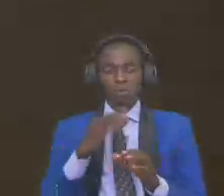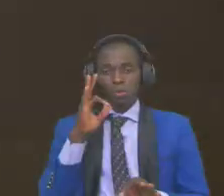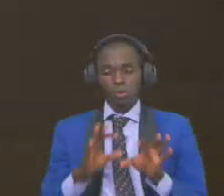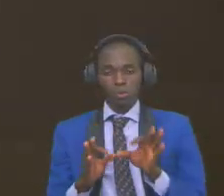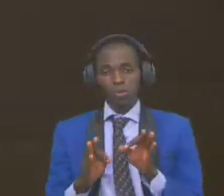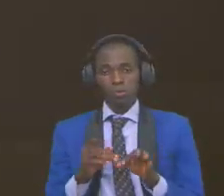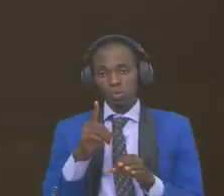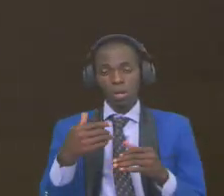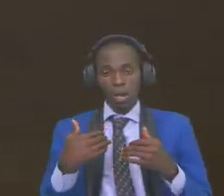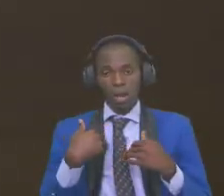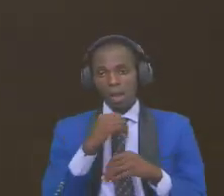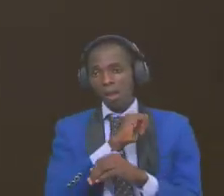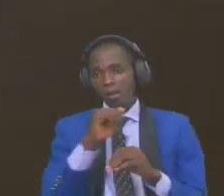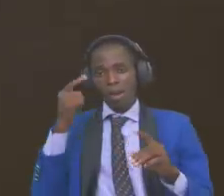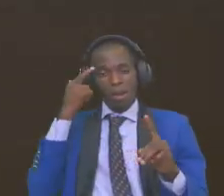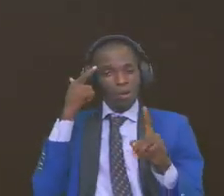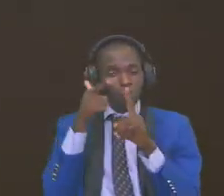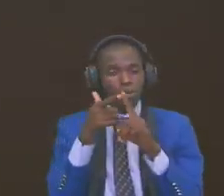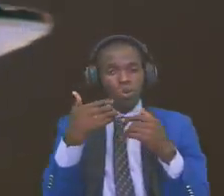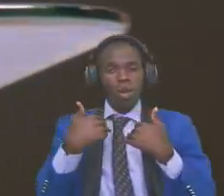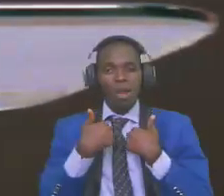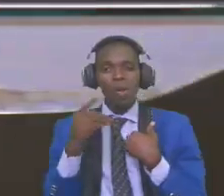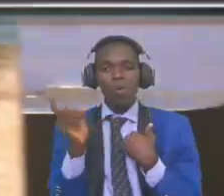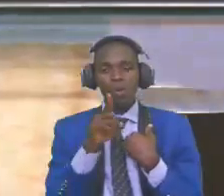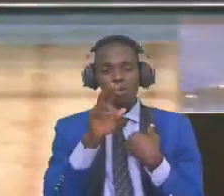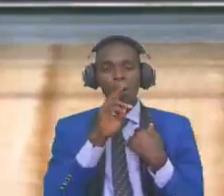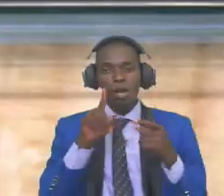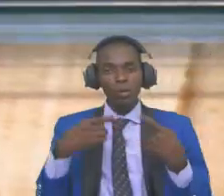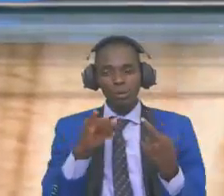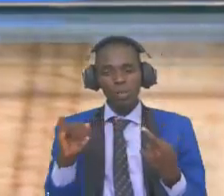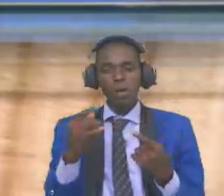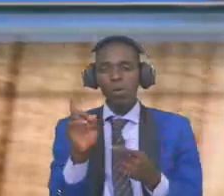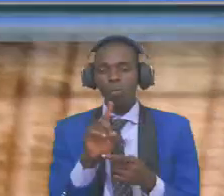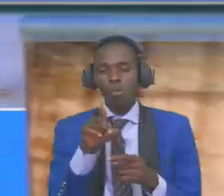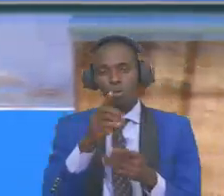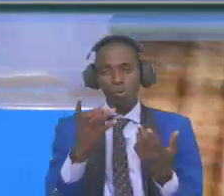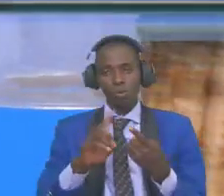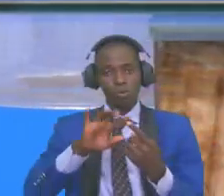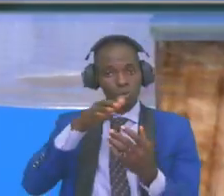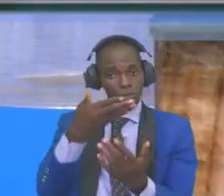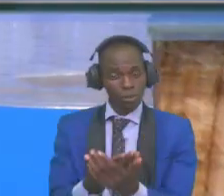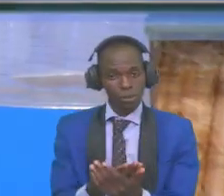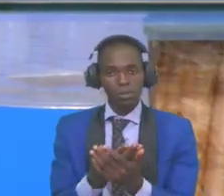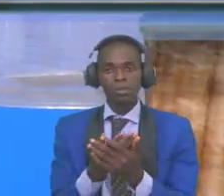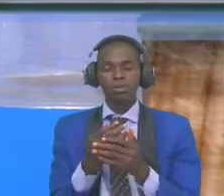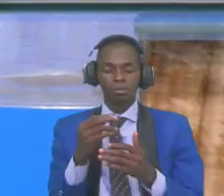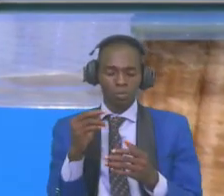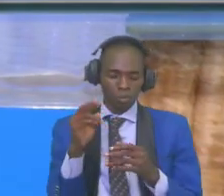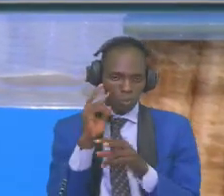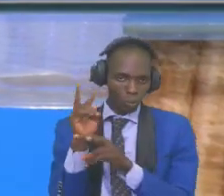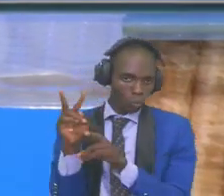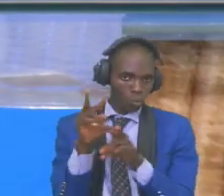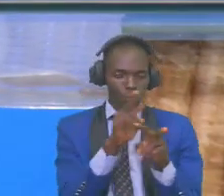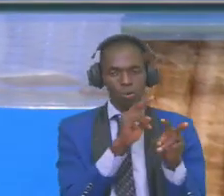goal and you have where you are going and where you want to reach, watch ye, stand